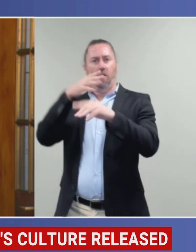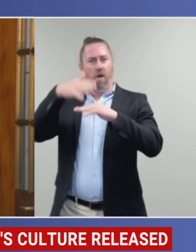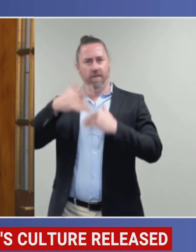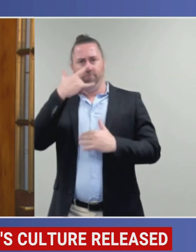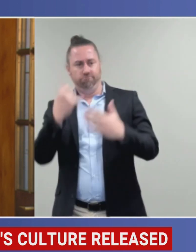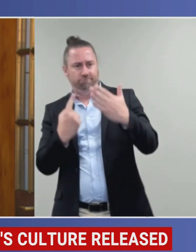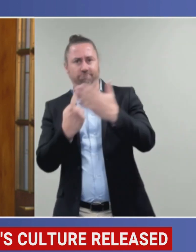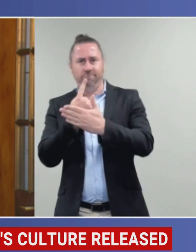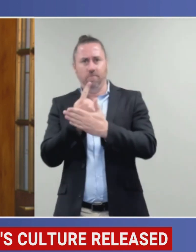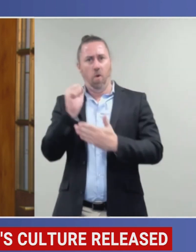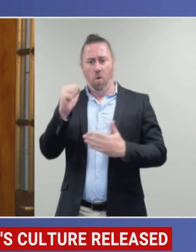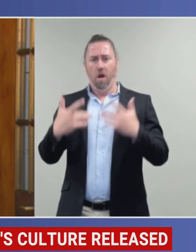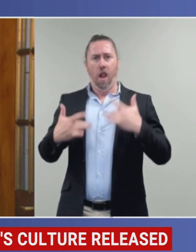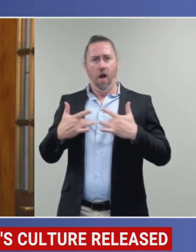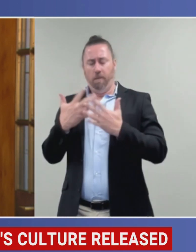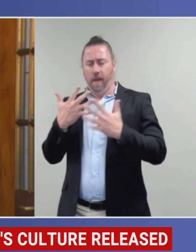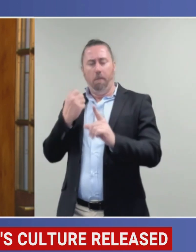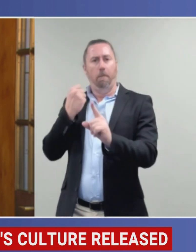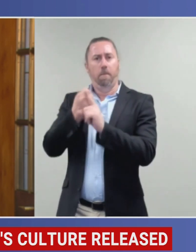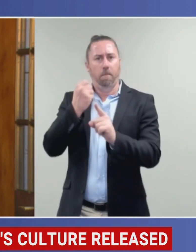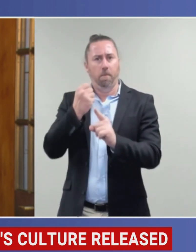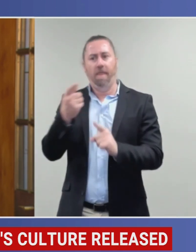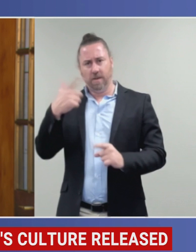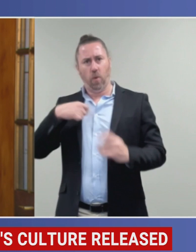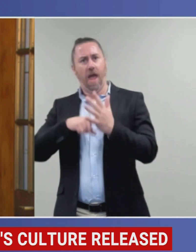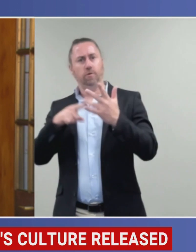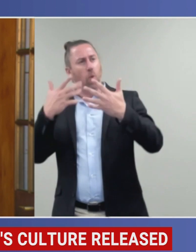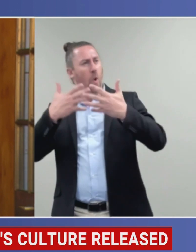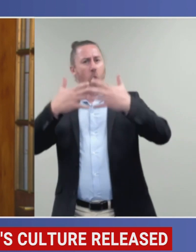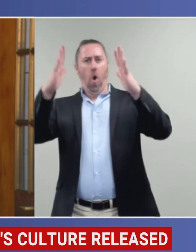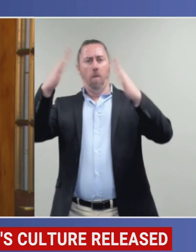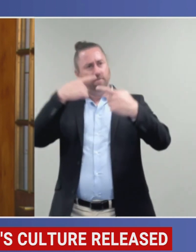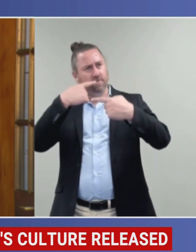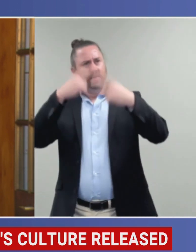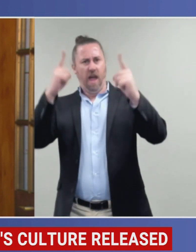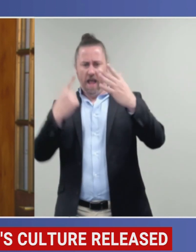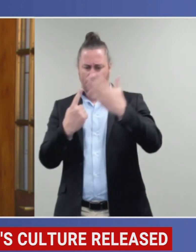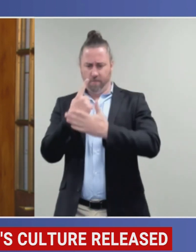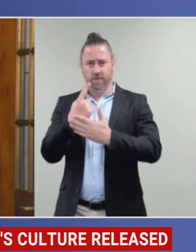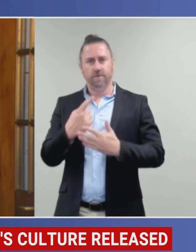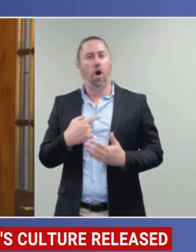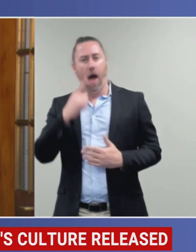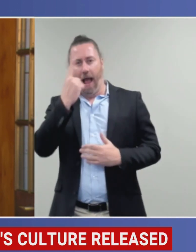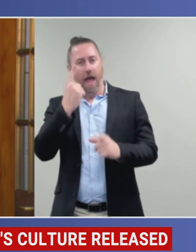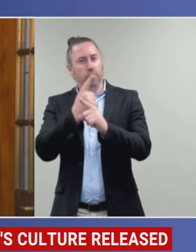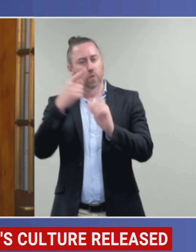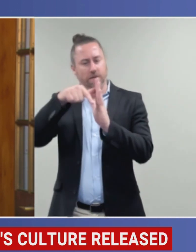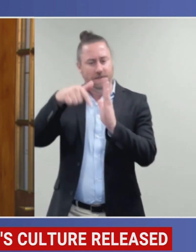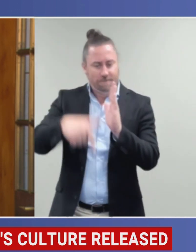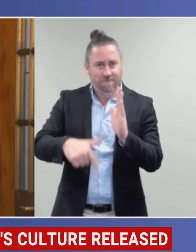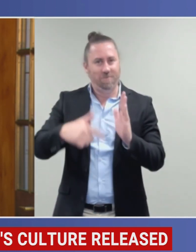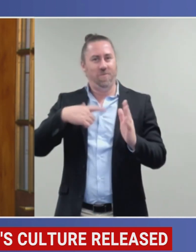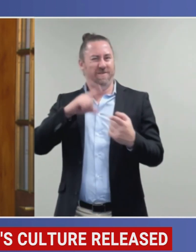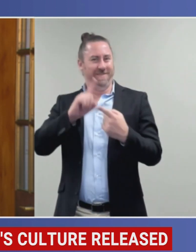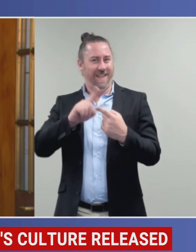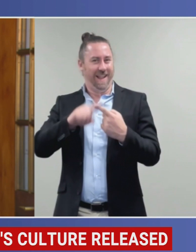events that led her to make those statements. And obviously I have to be careful about what I say about these matters, and you'll understand given where those